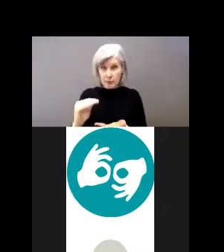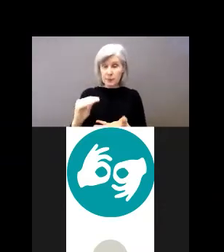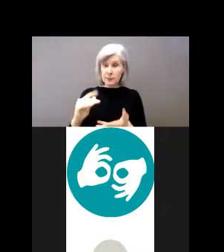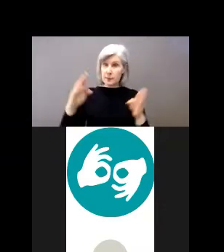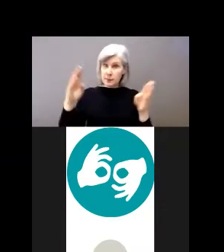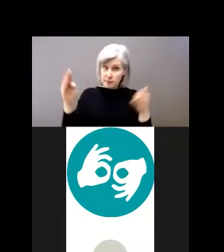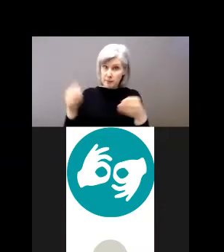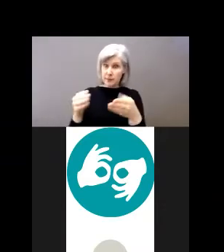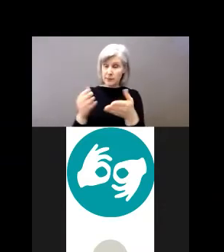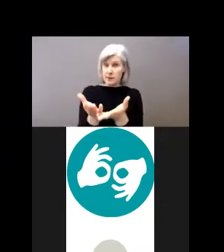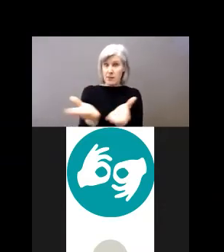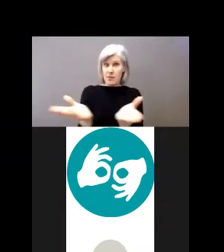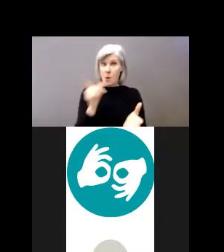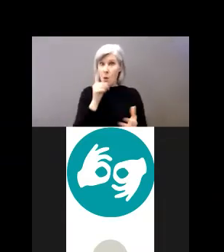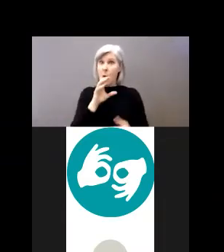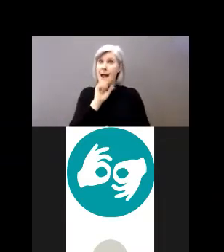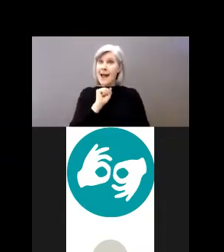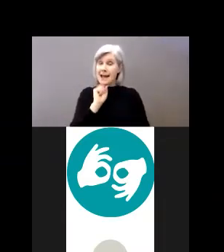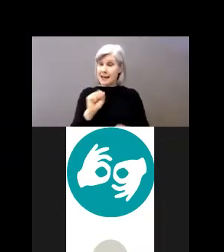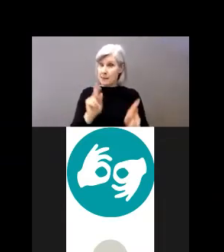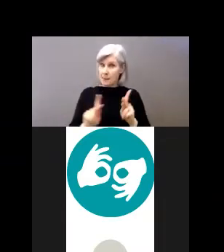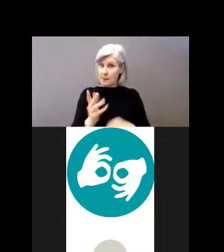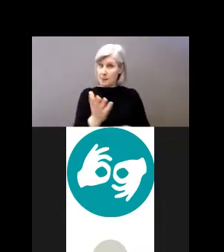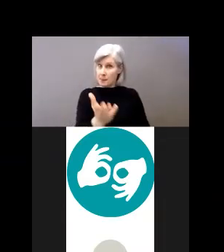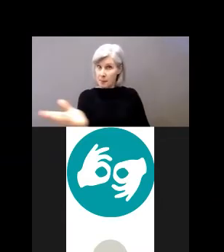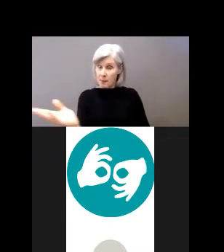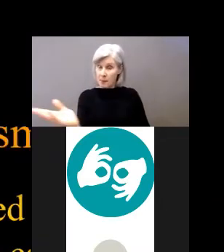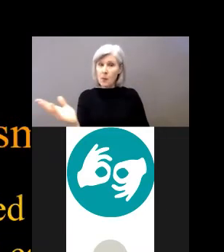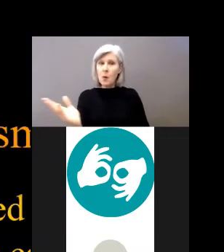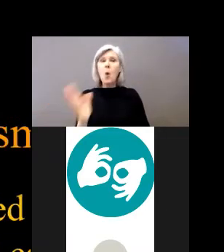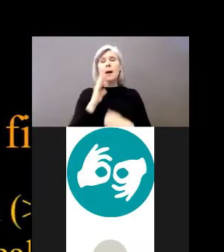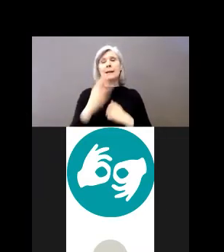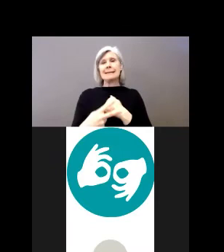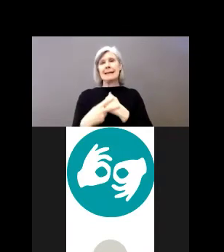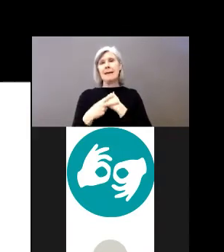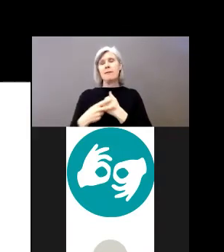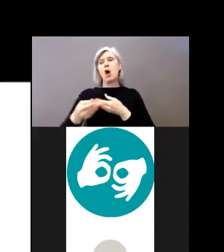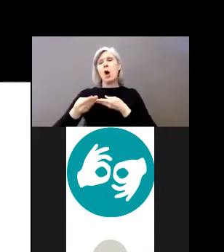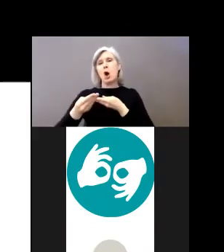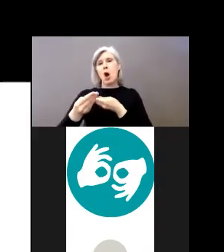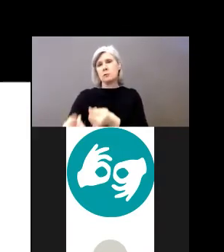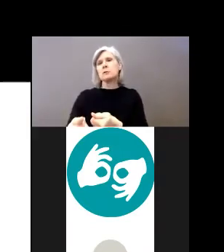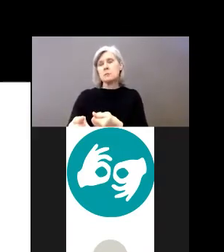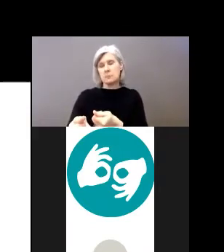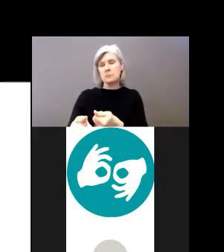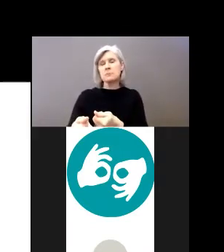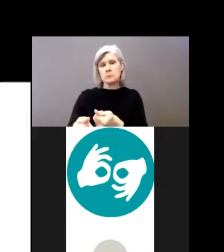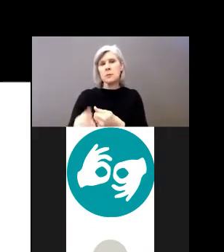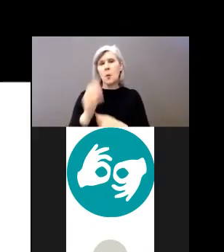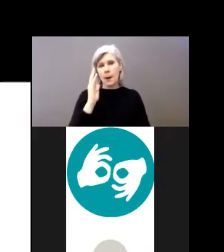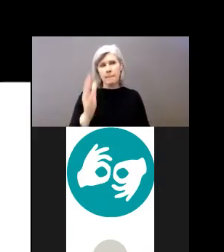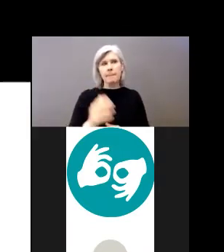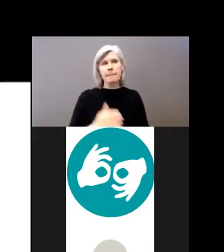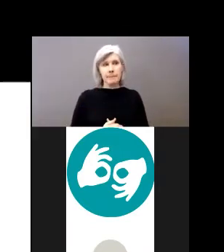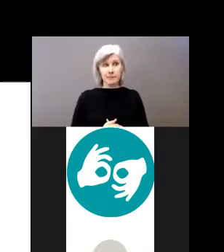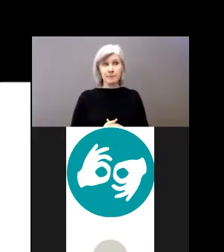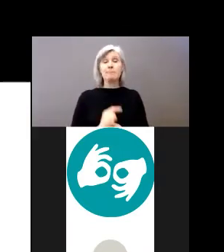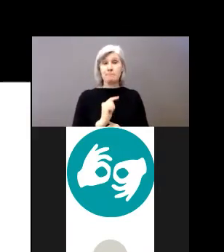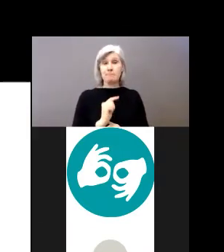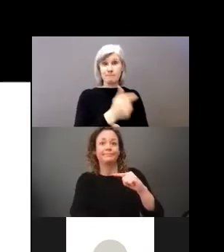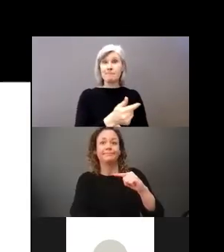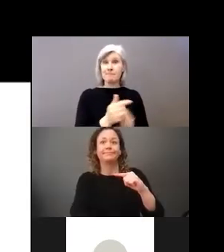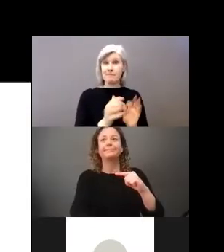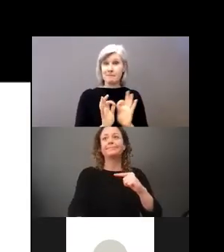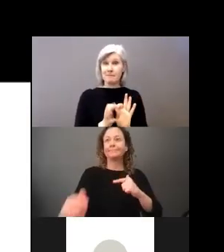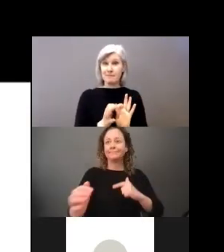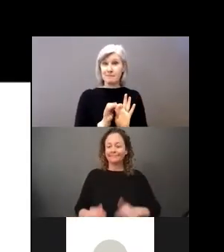living this horrible nightmare that ageism brings to us. One of the main solutions, this is a segue for the